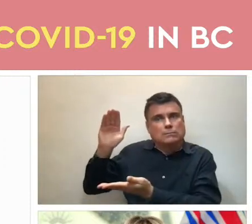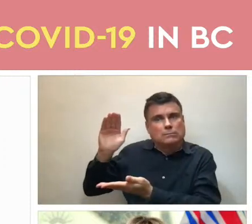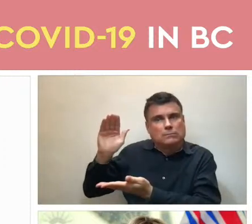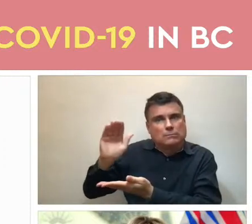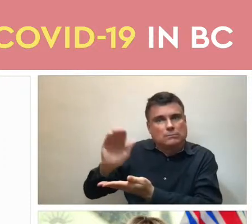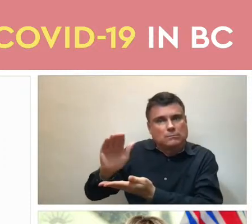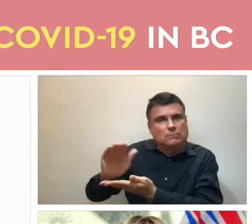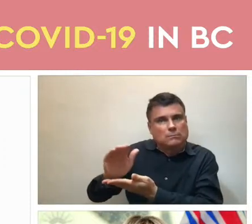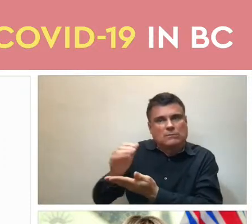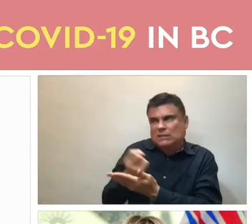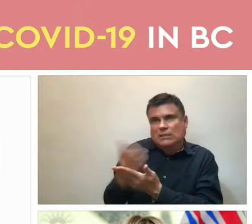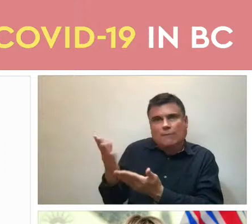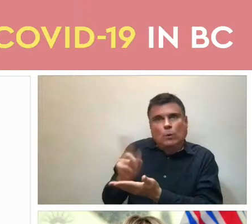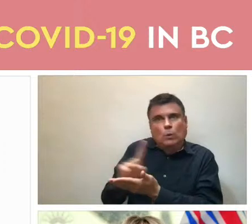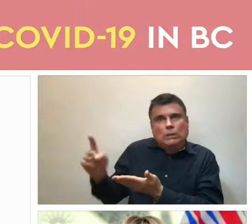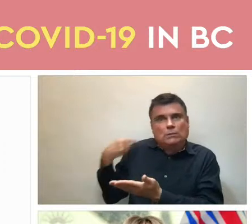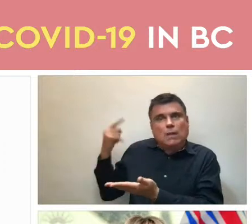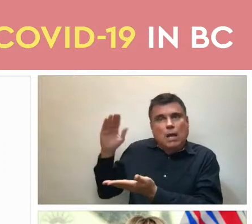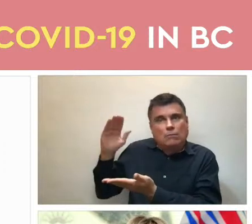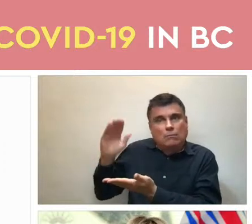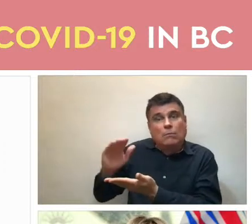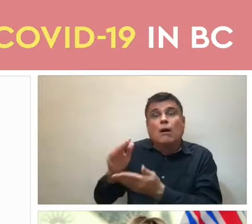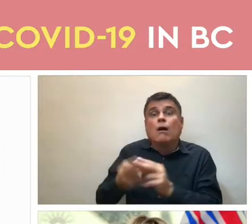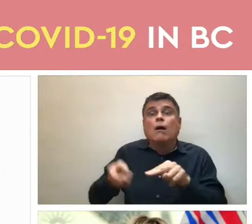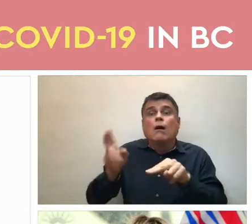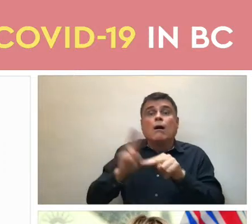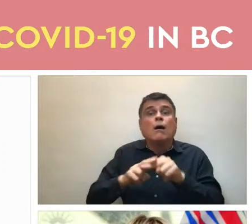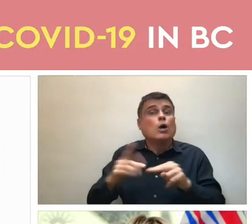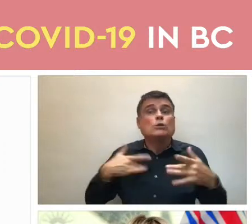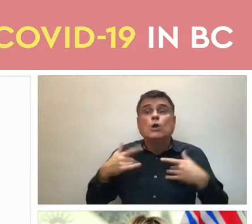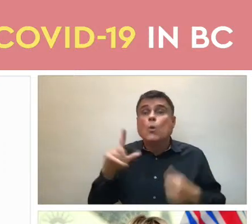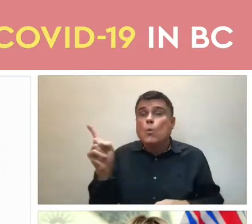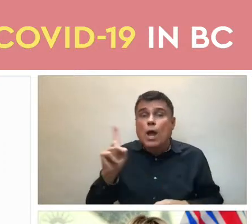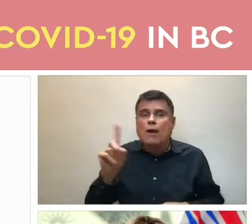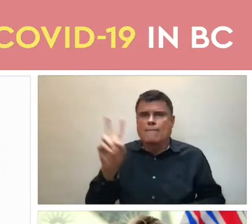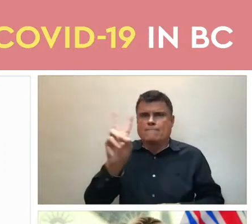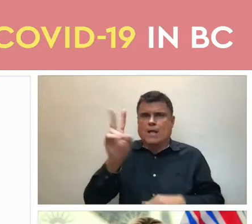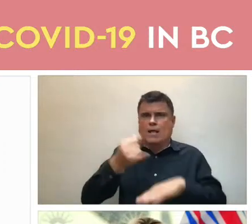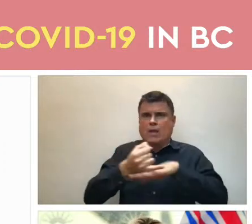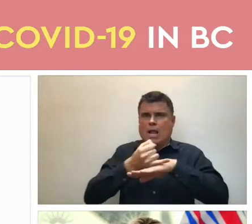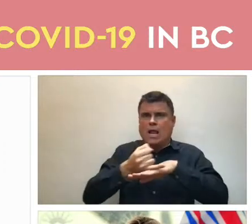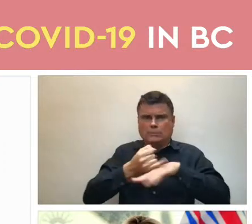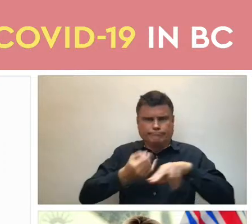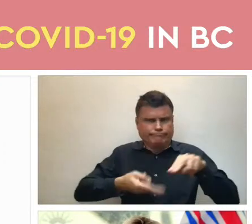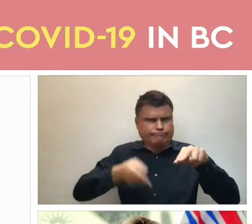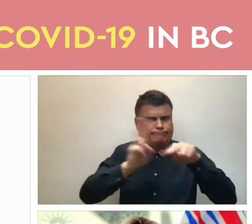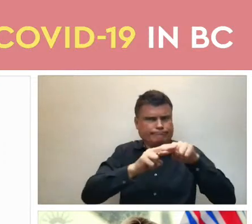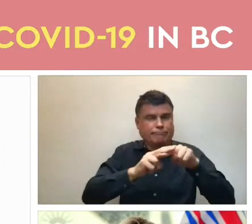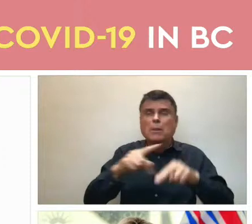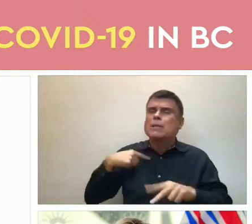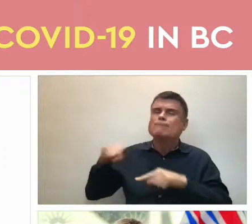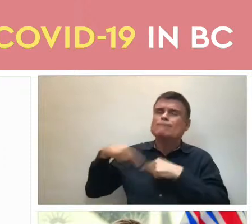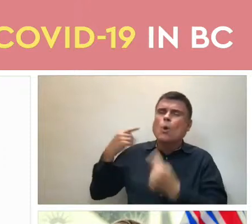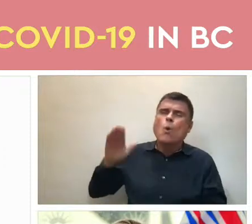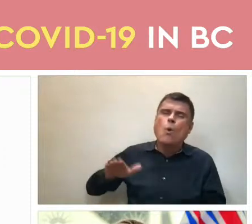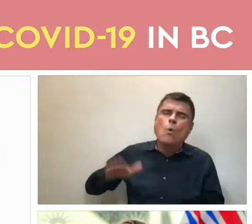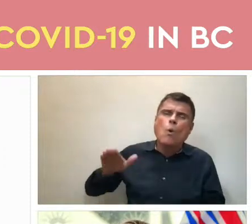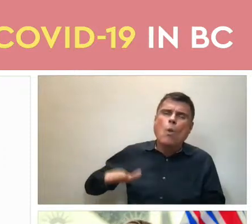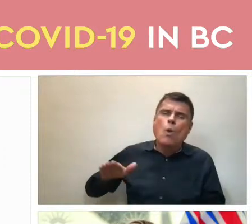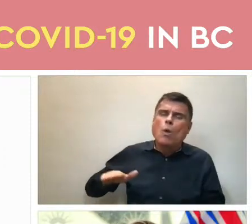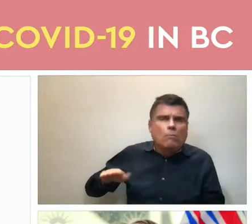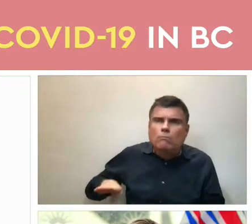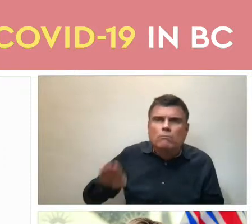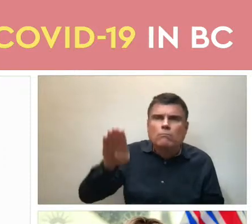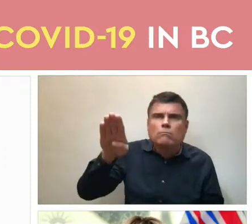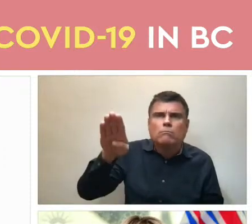an increase that is concerning, of course, is on island health that has had very low rates for for most of the pandemic. And